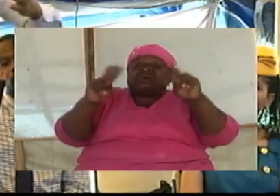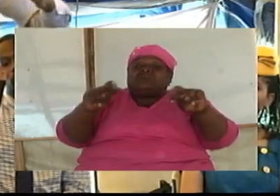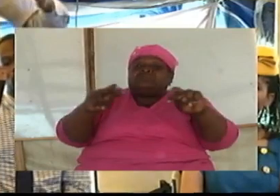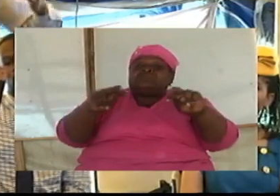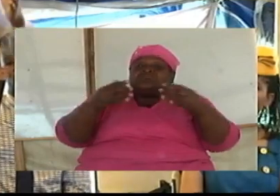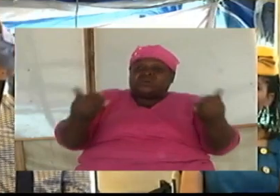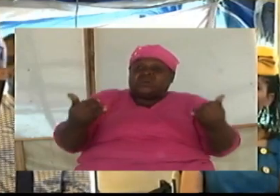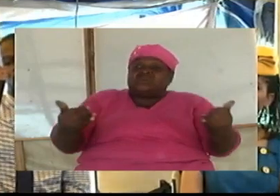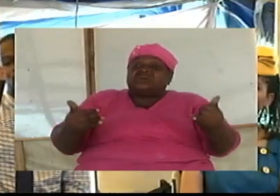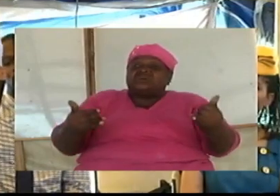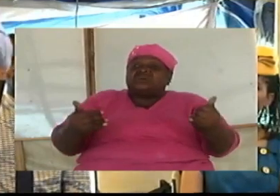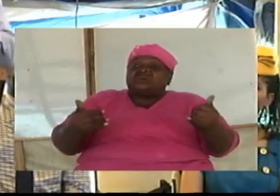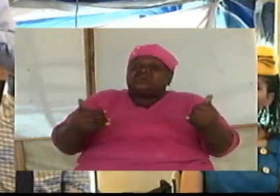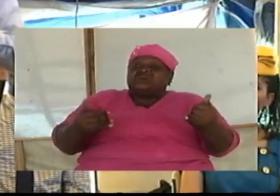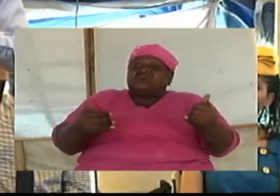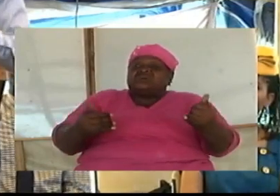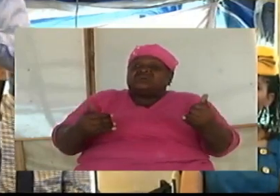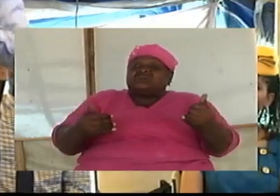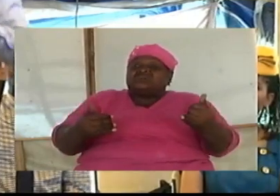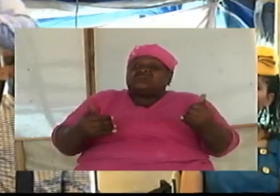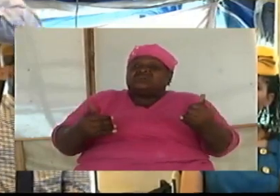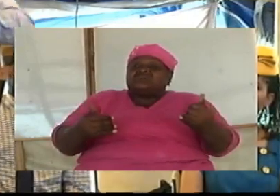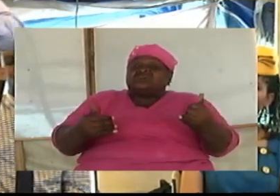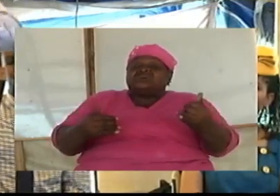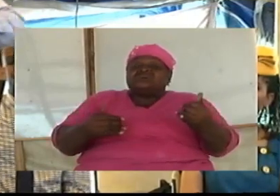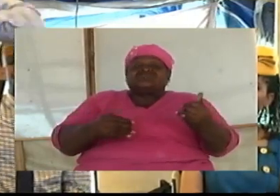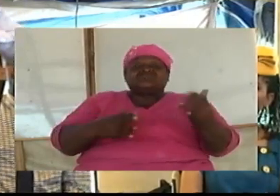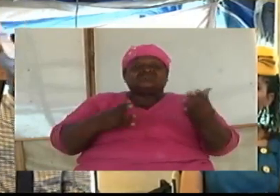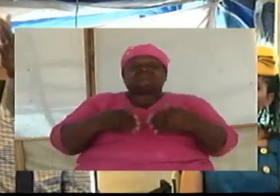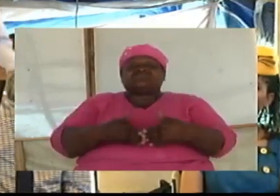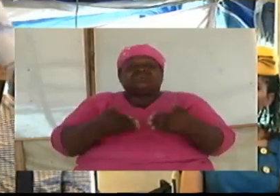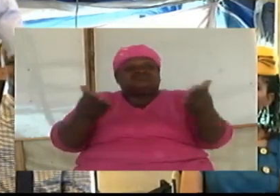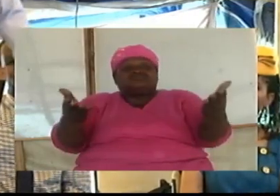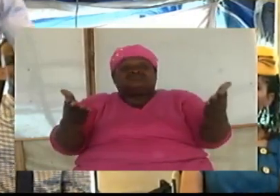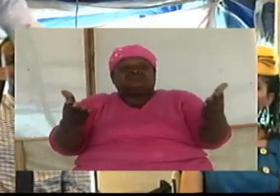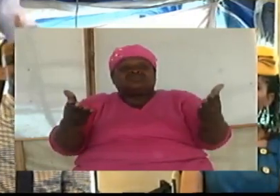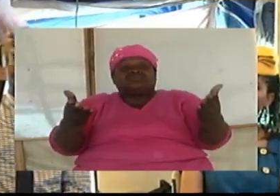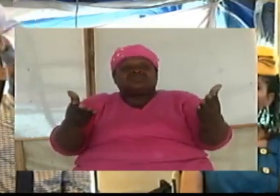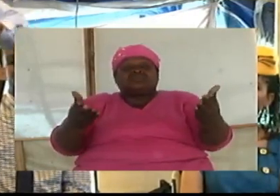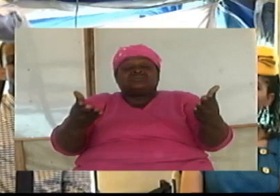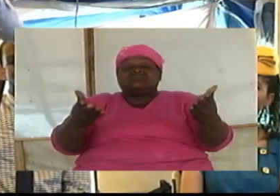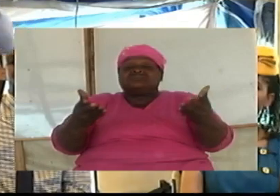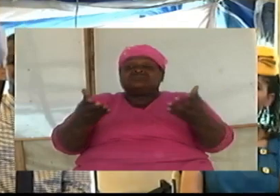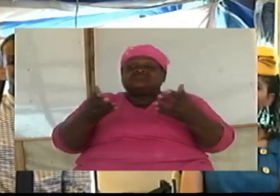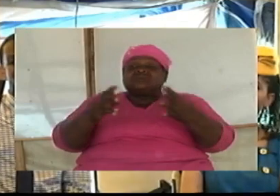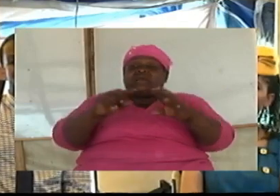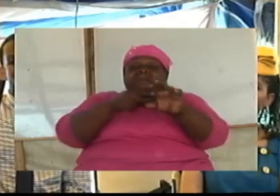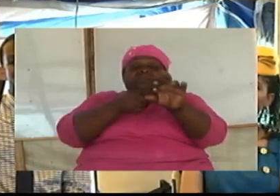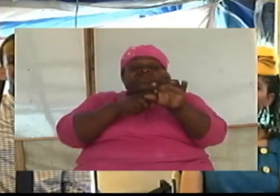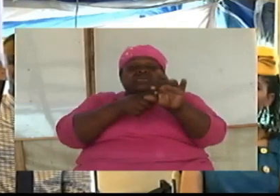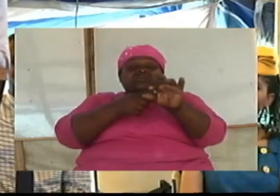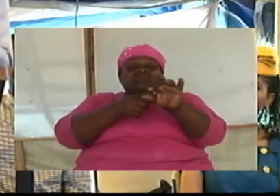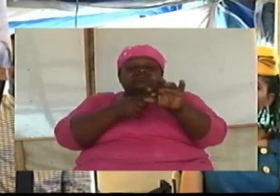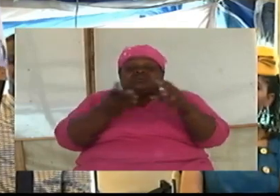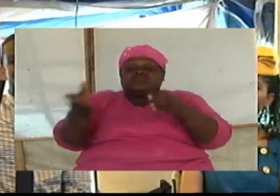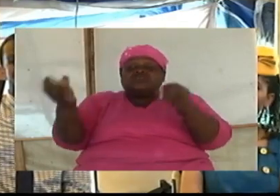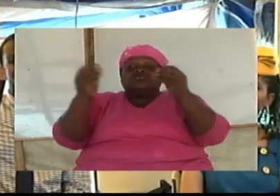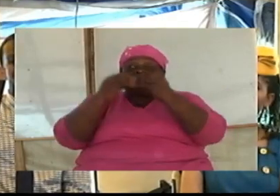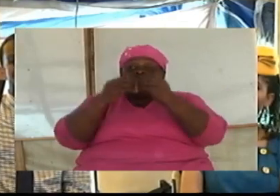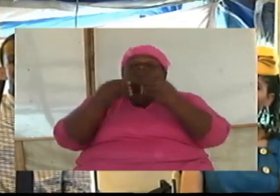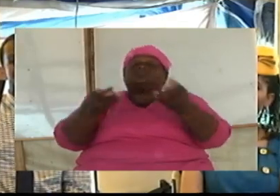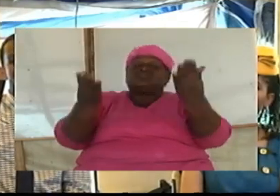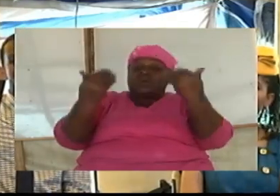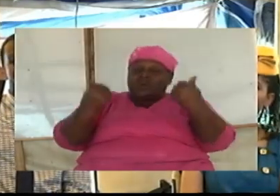introduction, praise the Lord Jesus. Amen. It is just the beginning. But there is more to come, praise the Lord